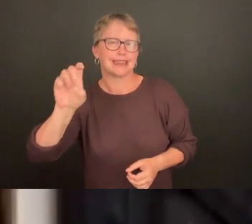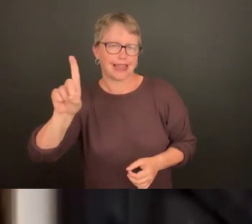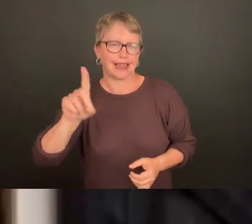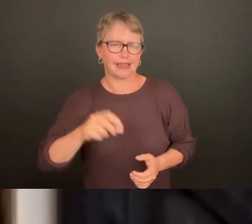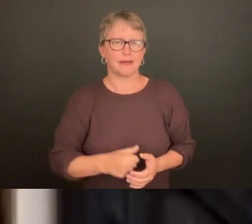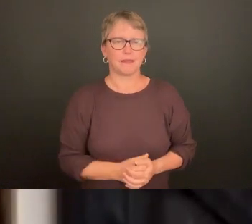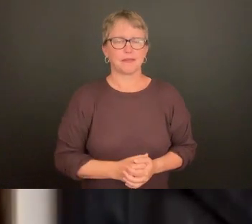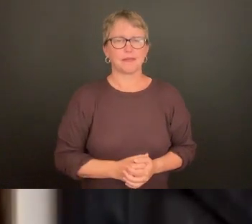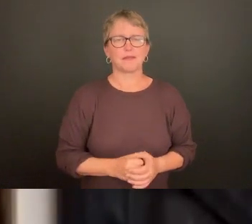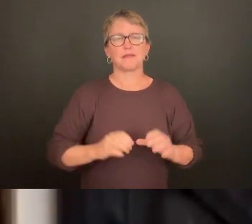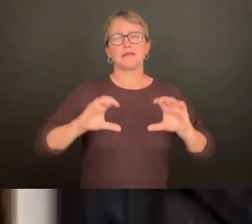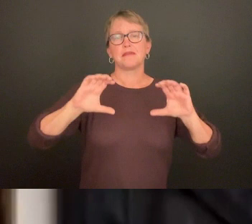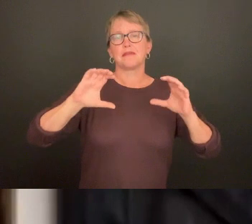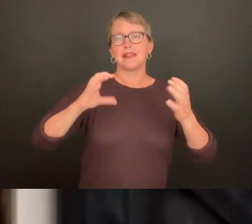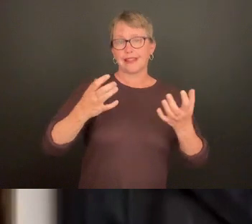and